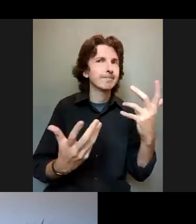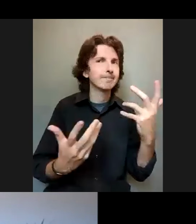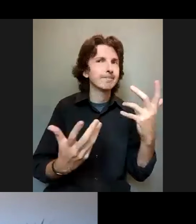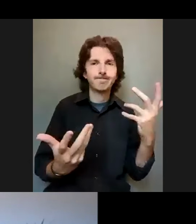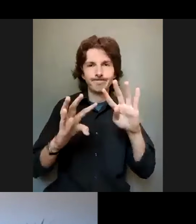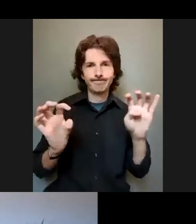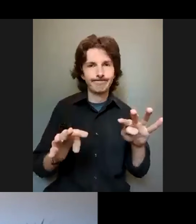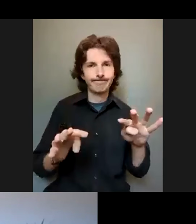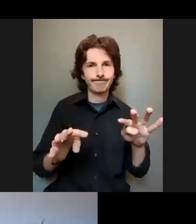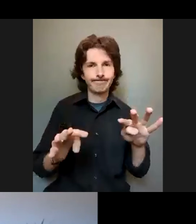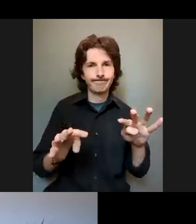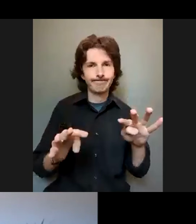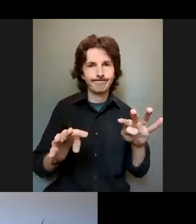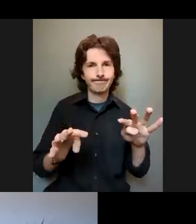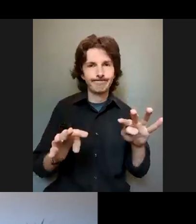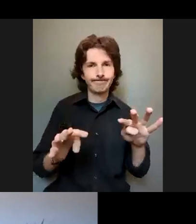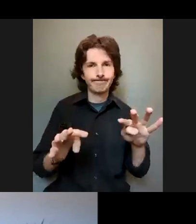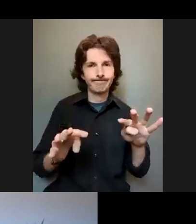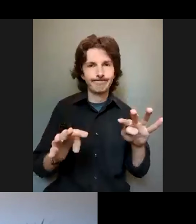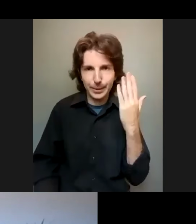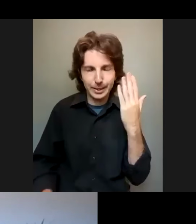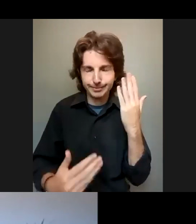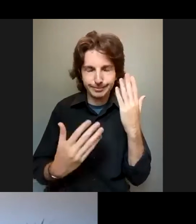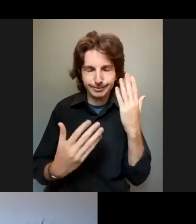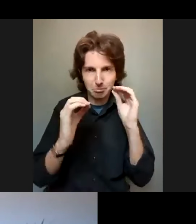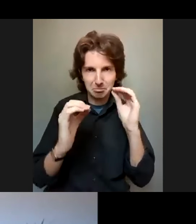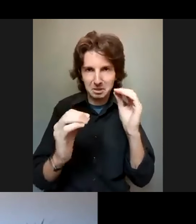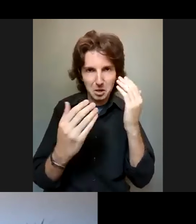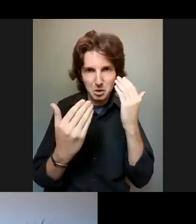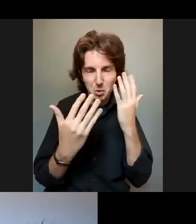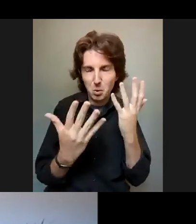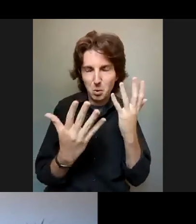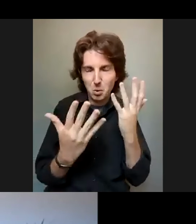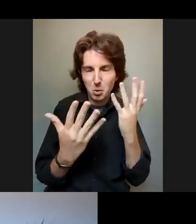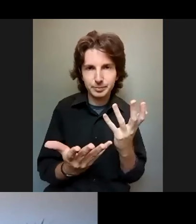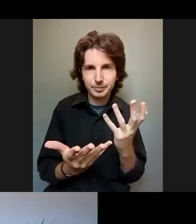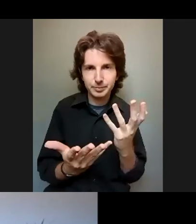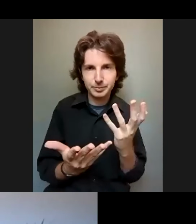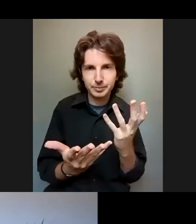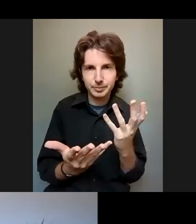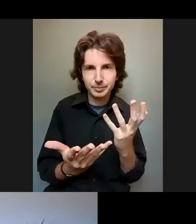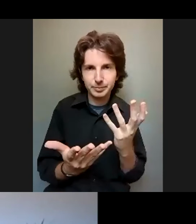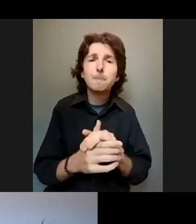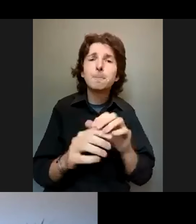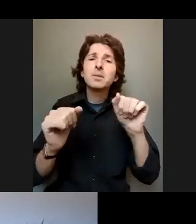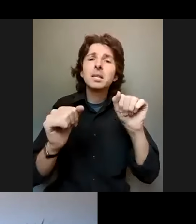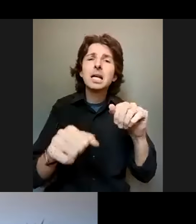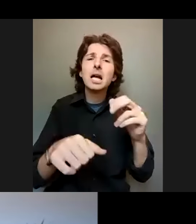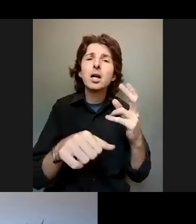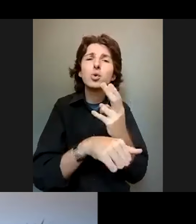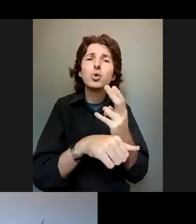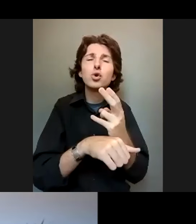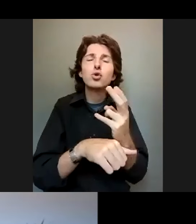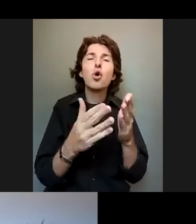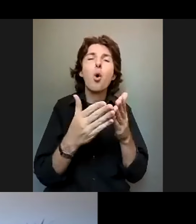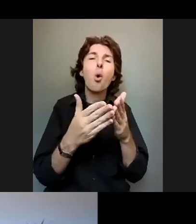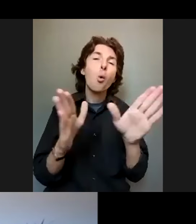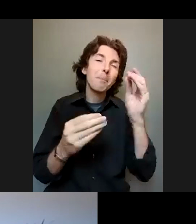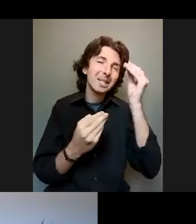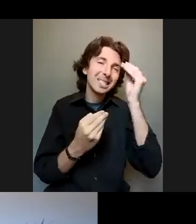actually something that you can dig into by using the open data that is on the buy and